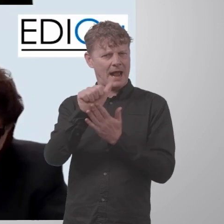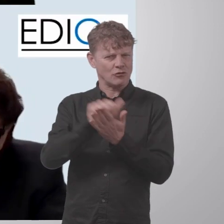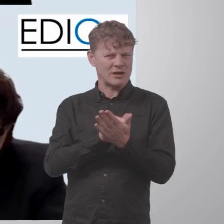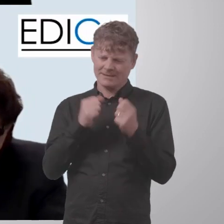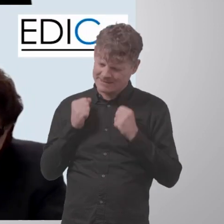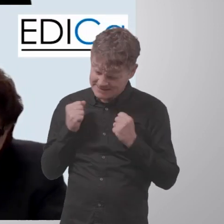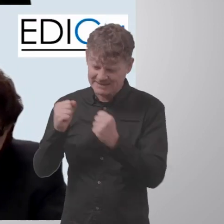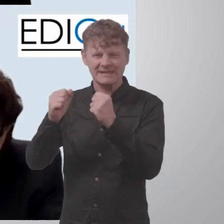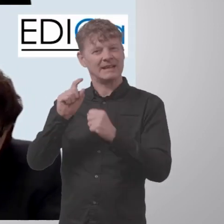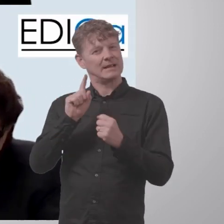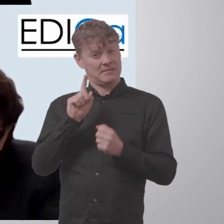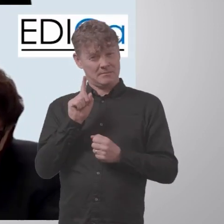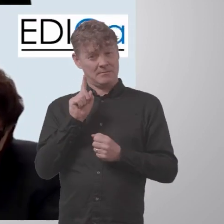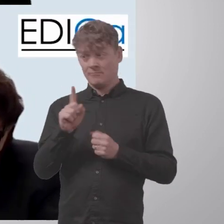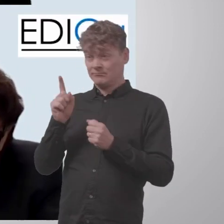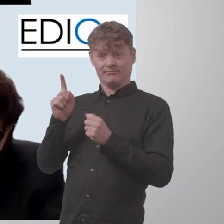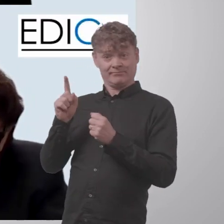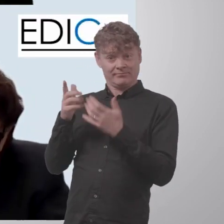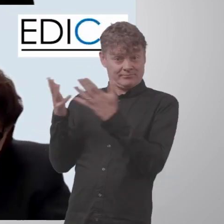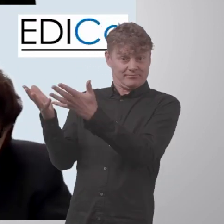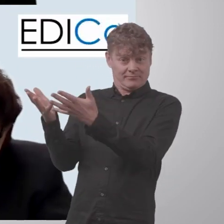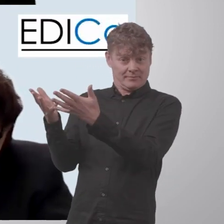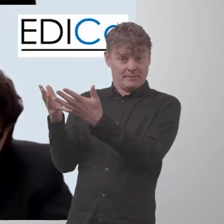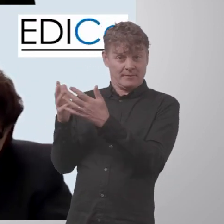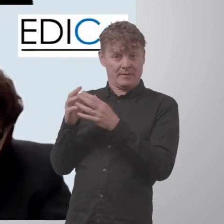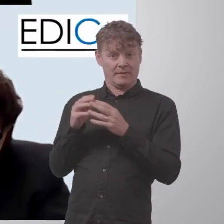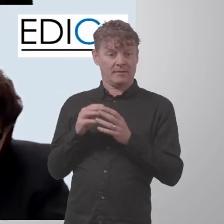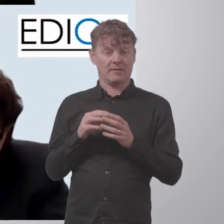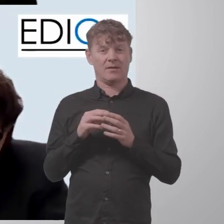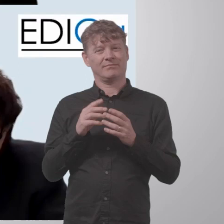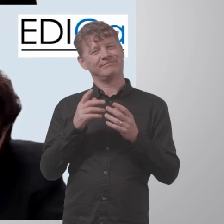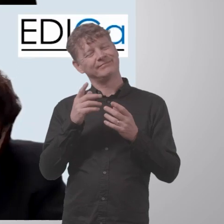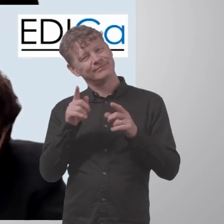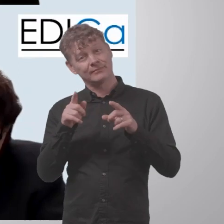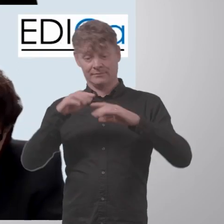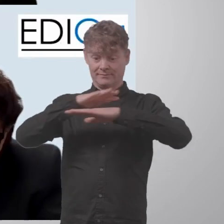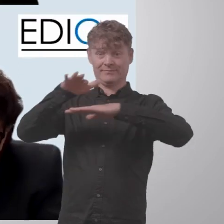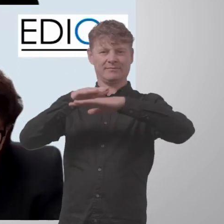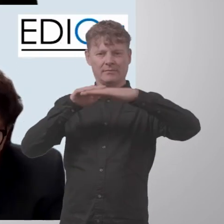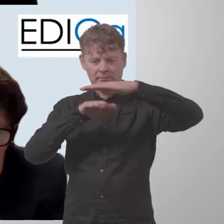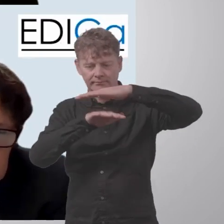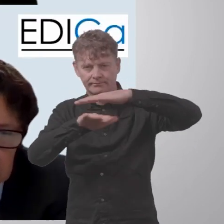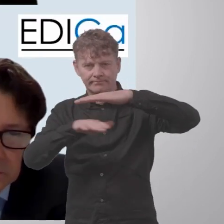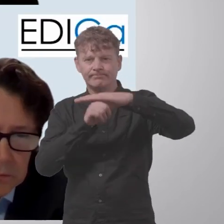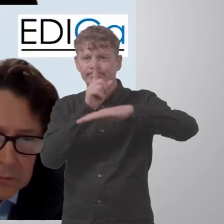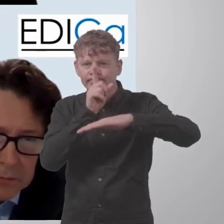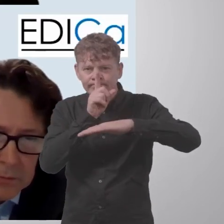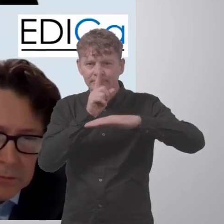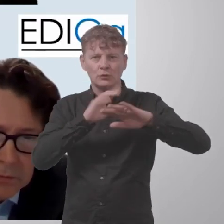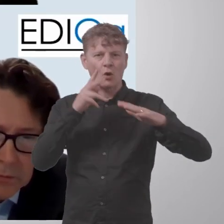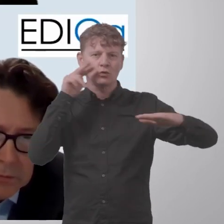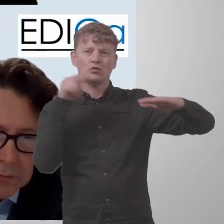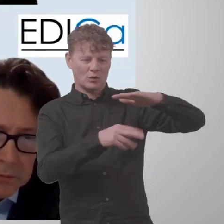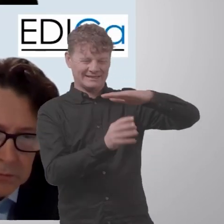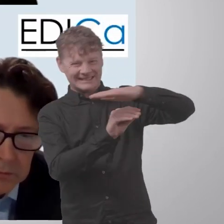things which are typically not mentioned or not noticed and at least begin to make them explicit, and then at least begin to try and do something about